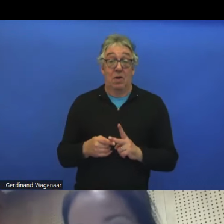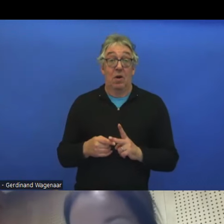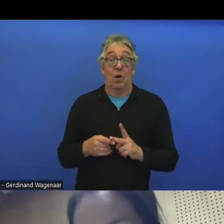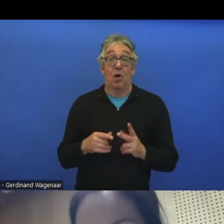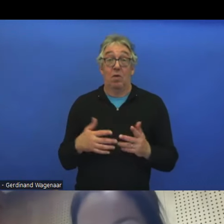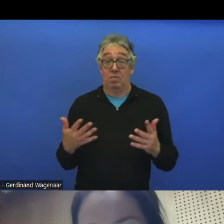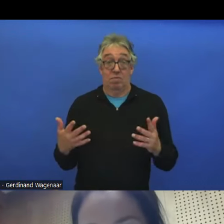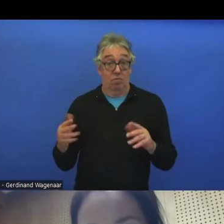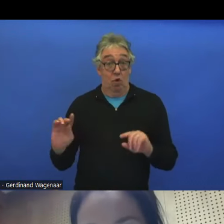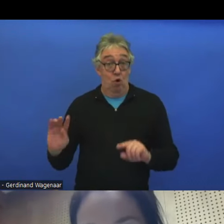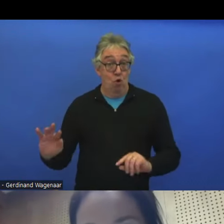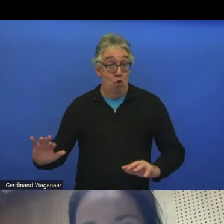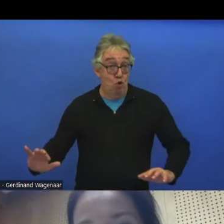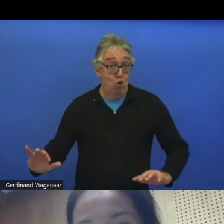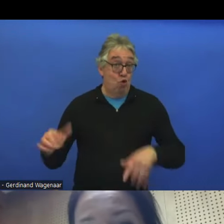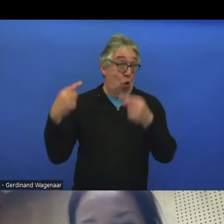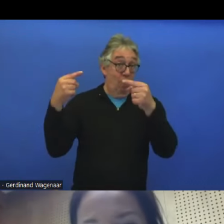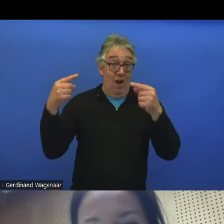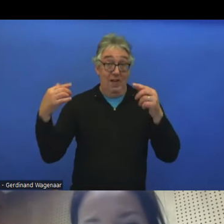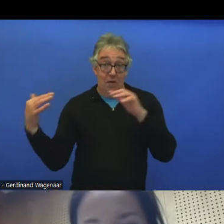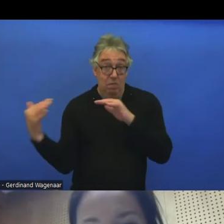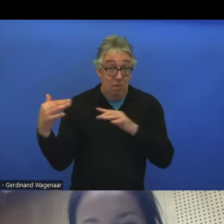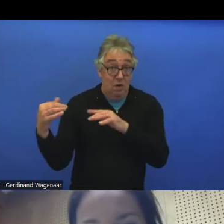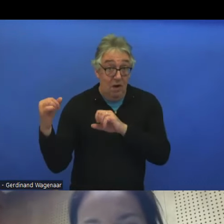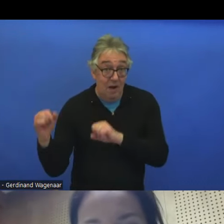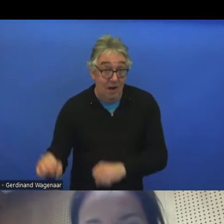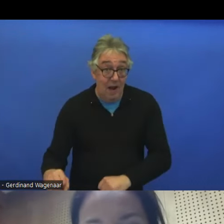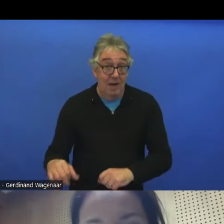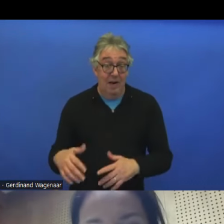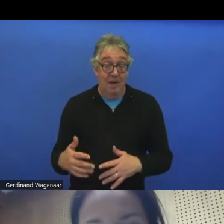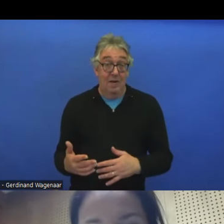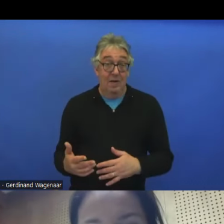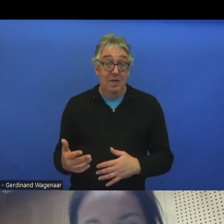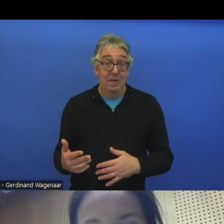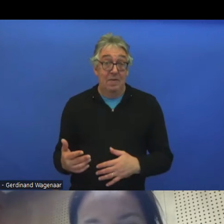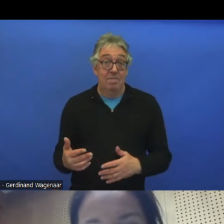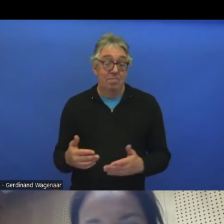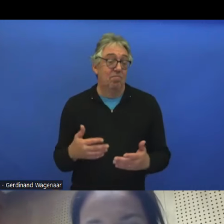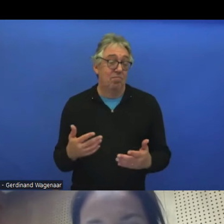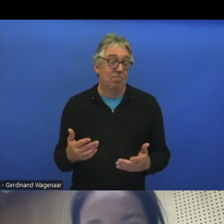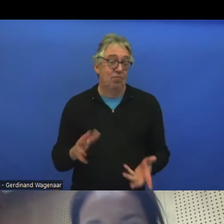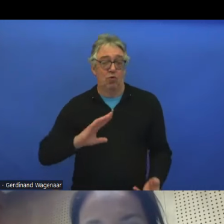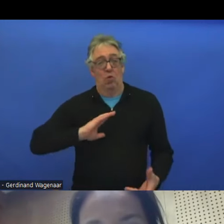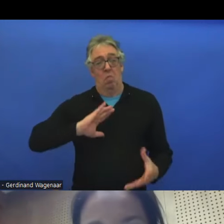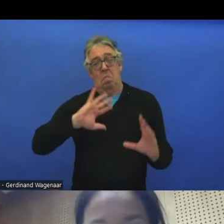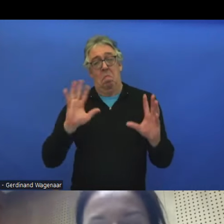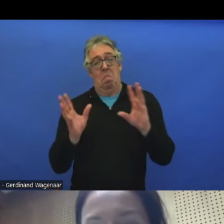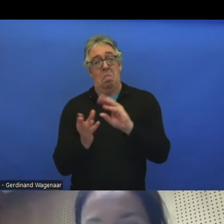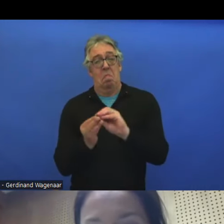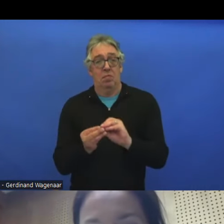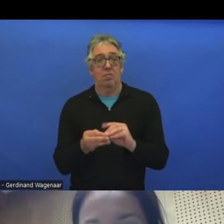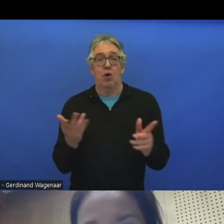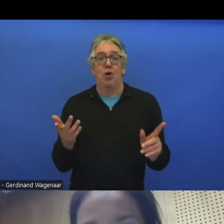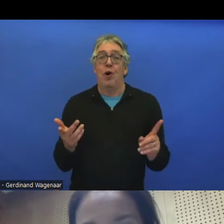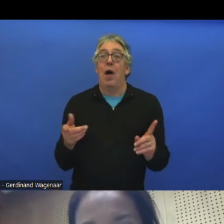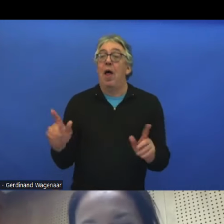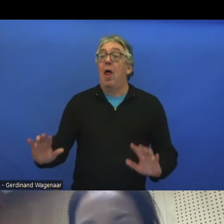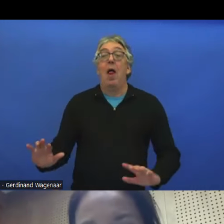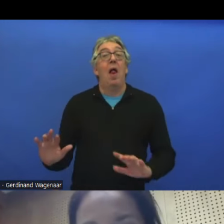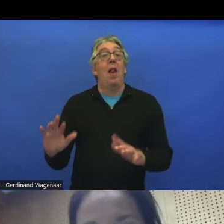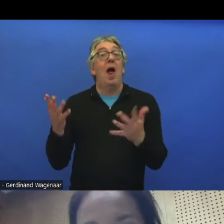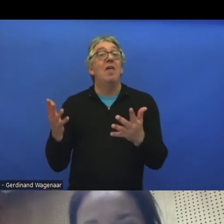conflict and displacement, and also overall it may lead to lower standards of living.